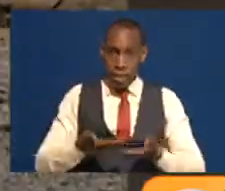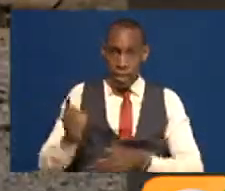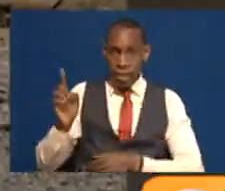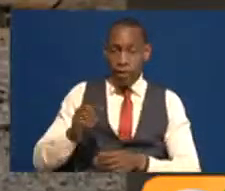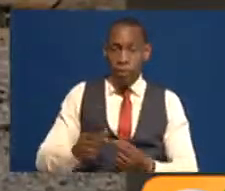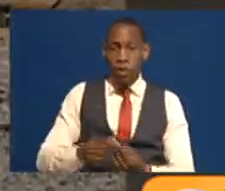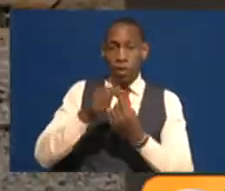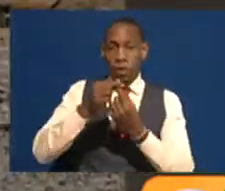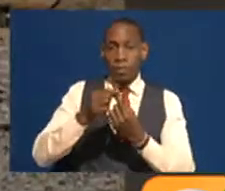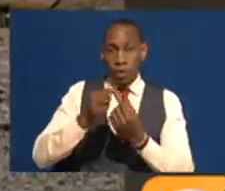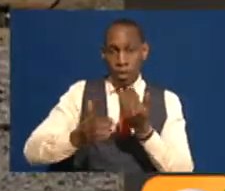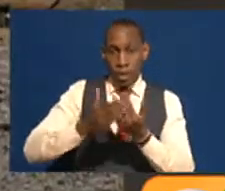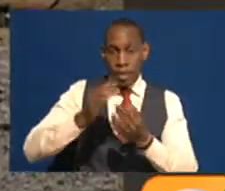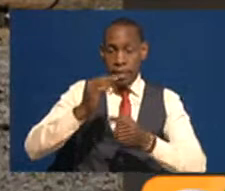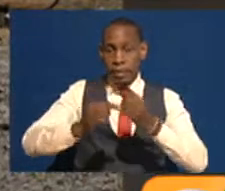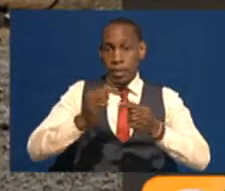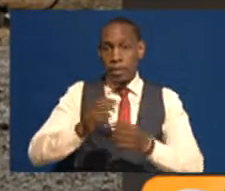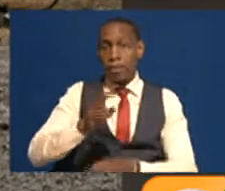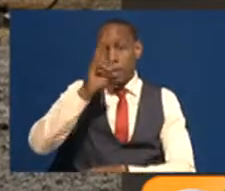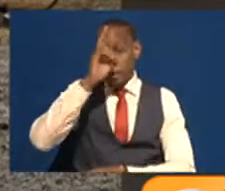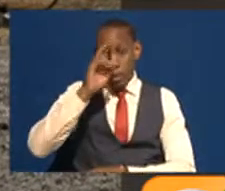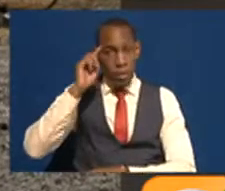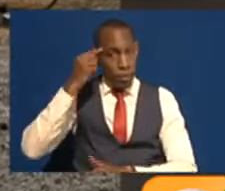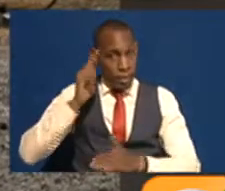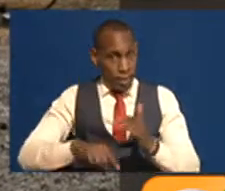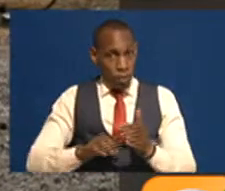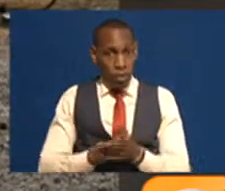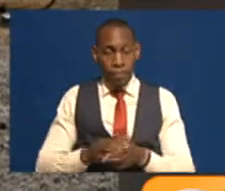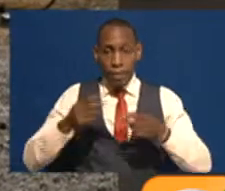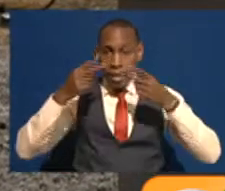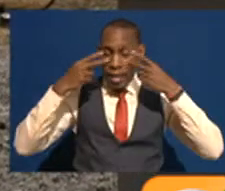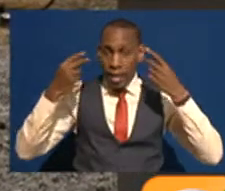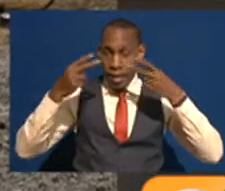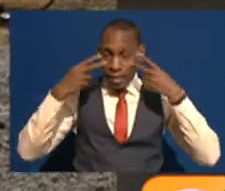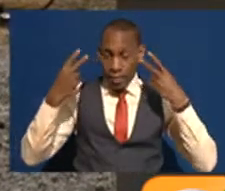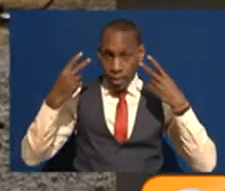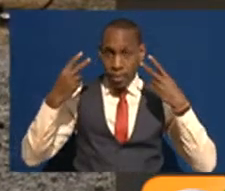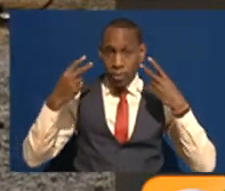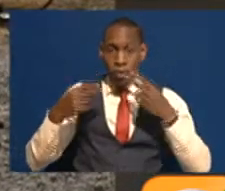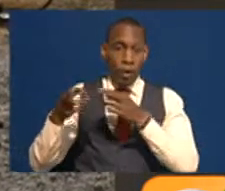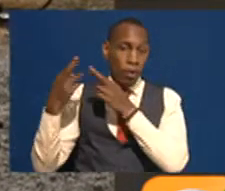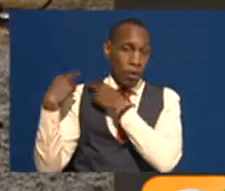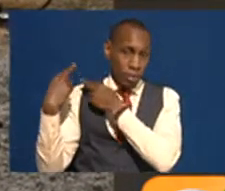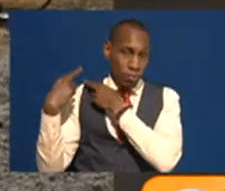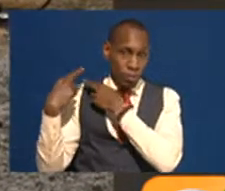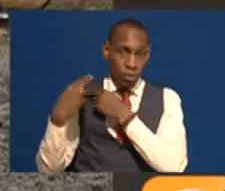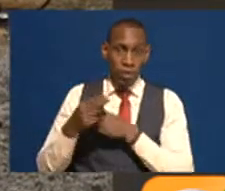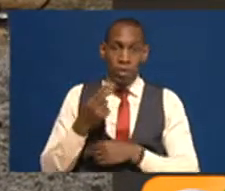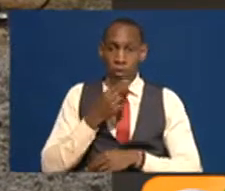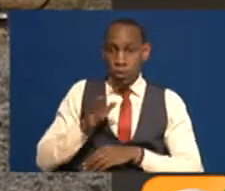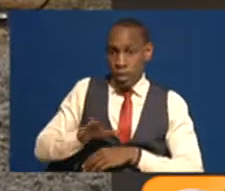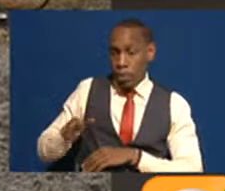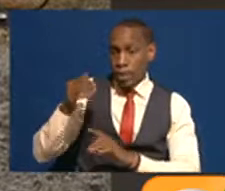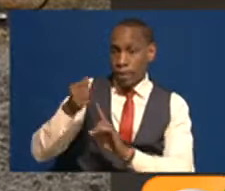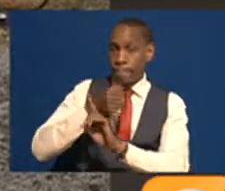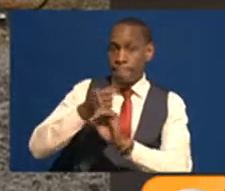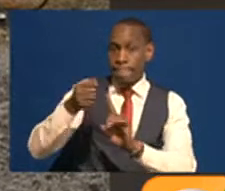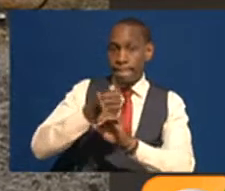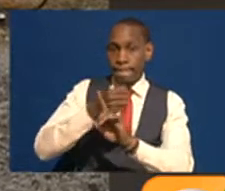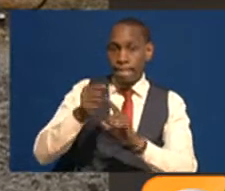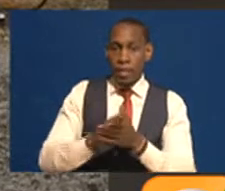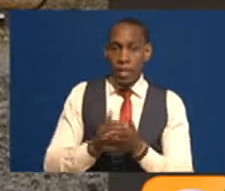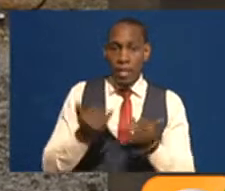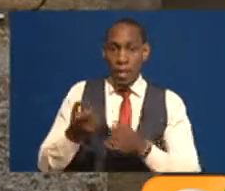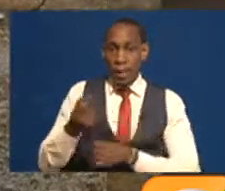for specialized treatment. Police suspect that Al-Shabaab militants were responsible for the Tuesday morning attack. Now,